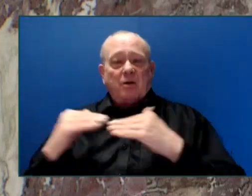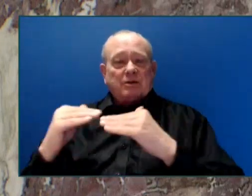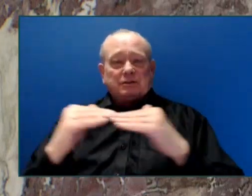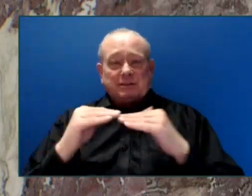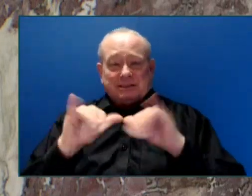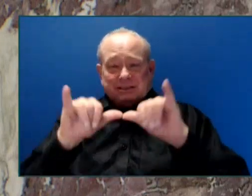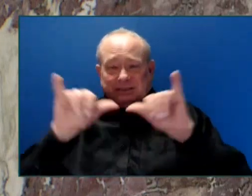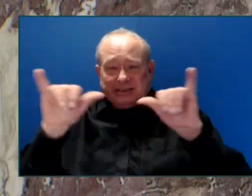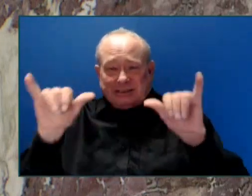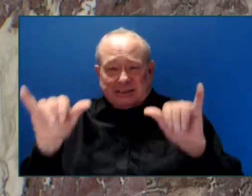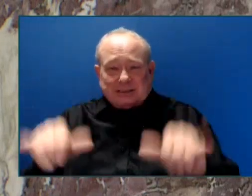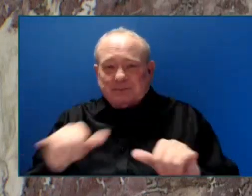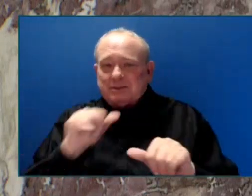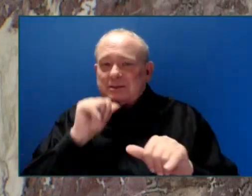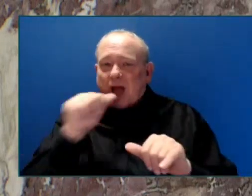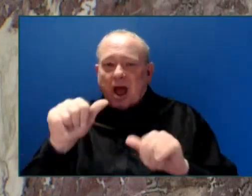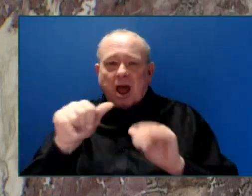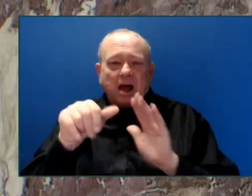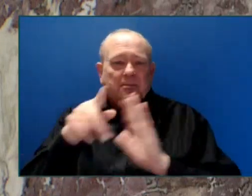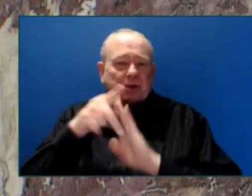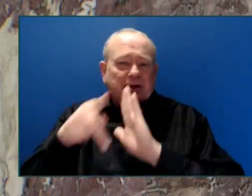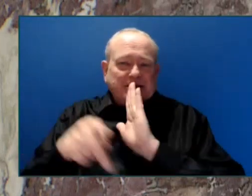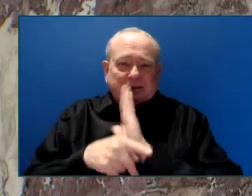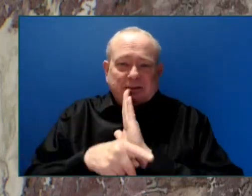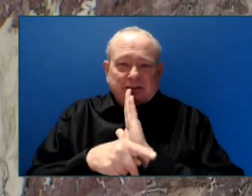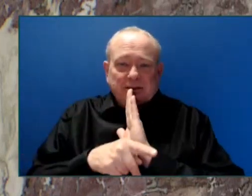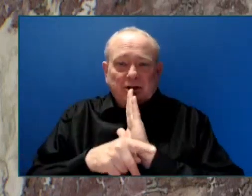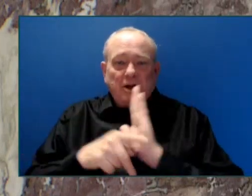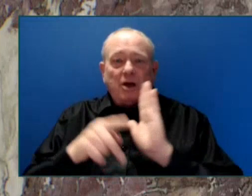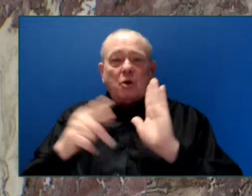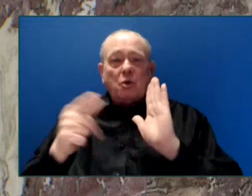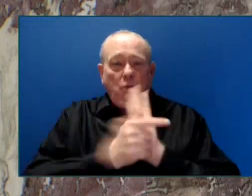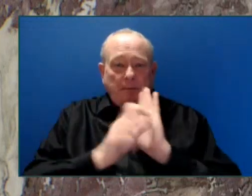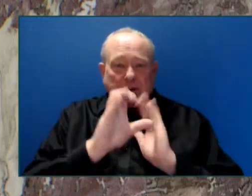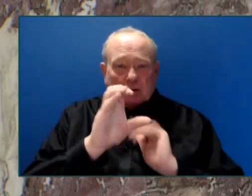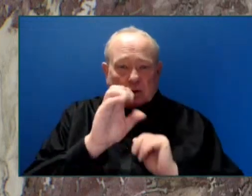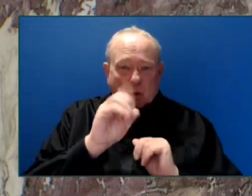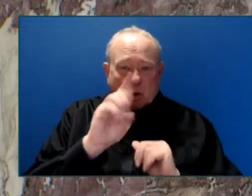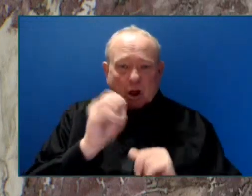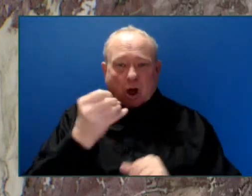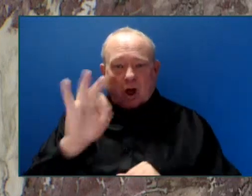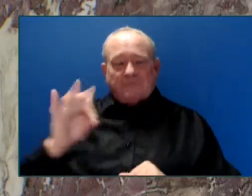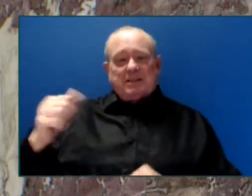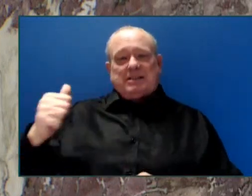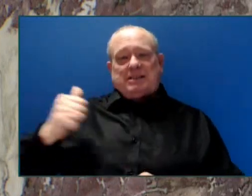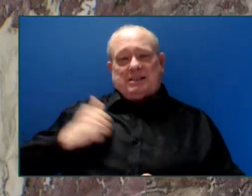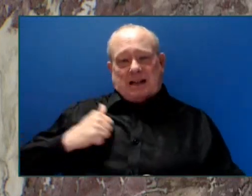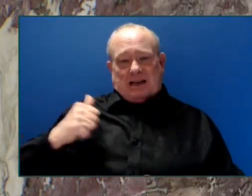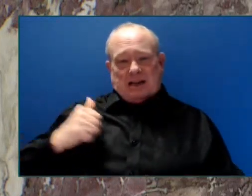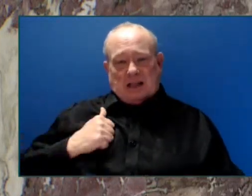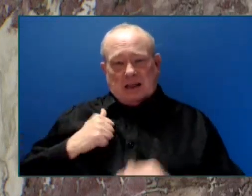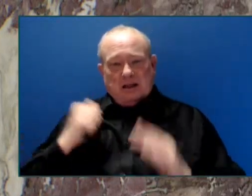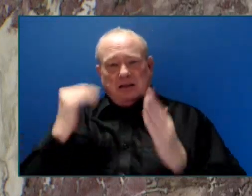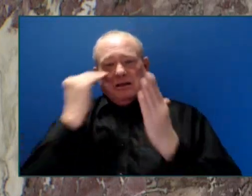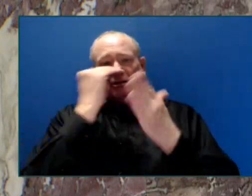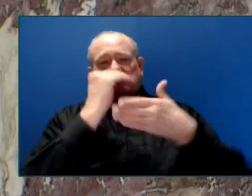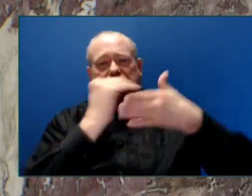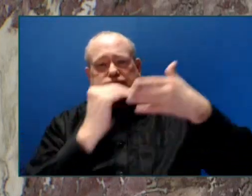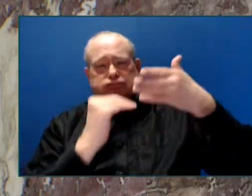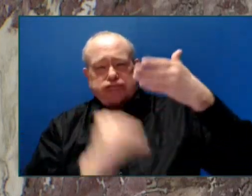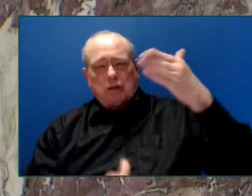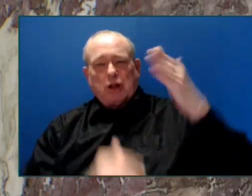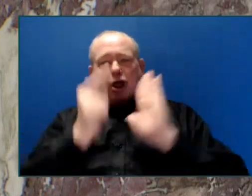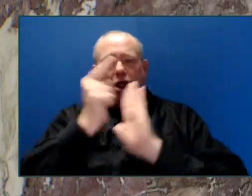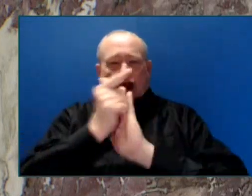is just that. It is laws put in place, Honourable Speaker. They are not policies decided on the whim of a Premier,